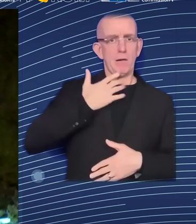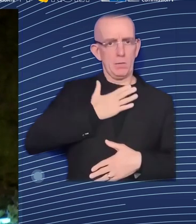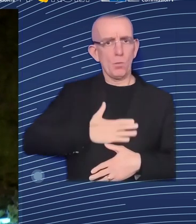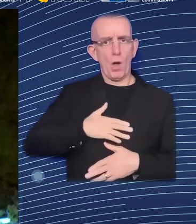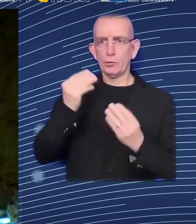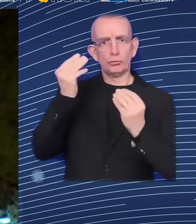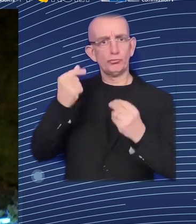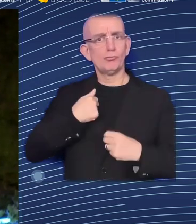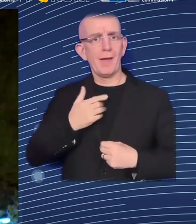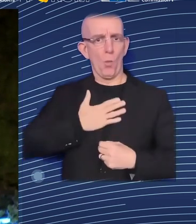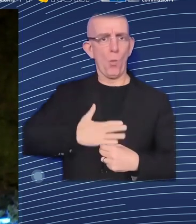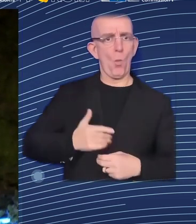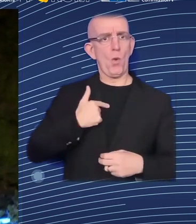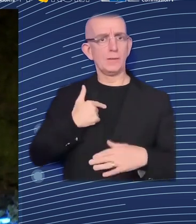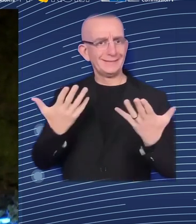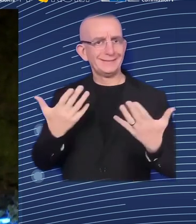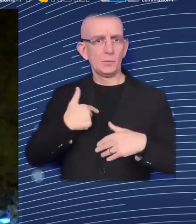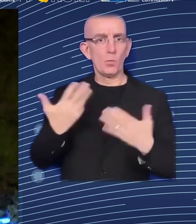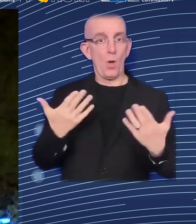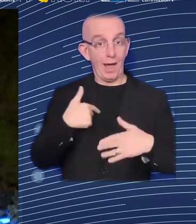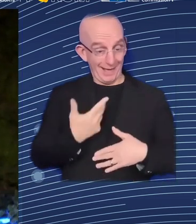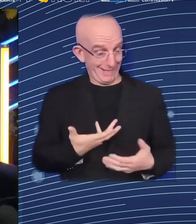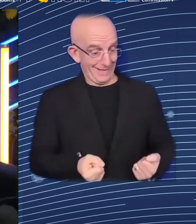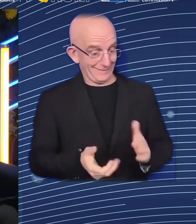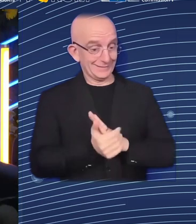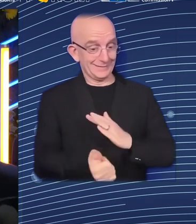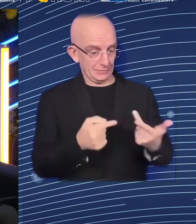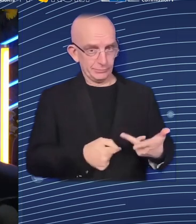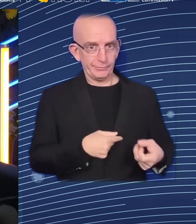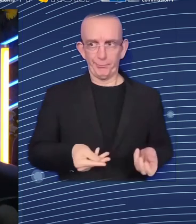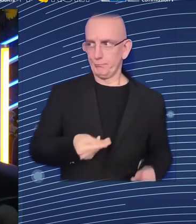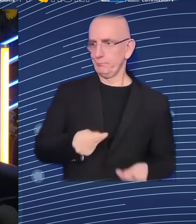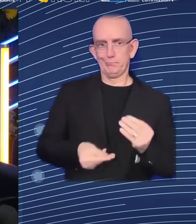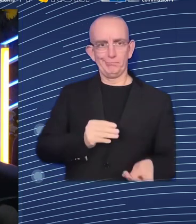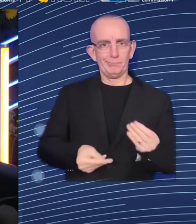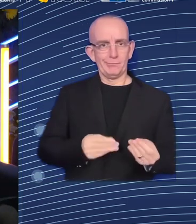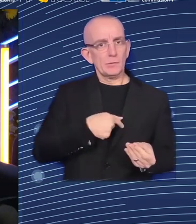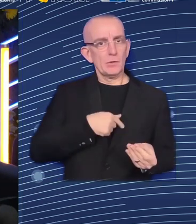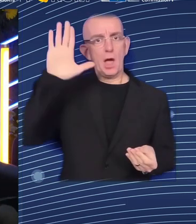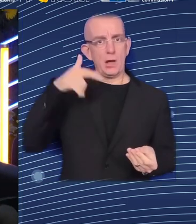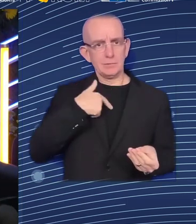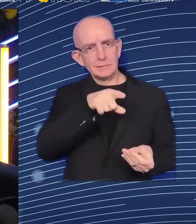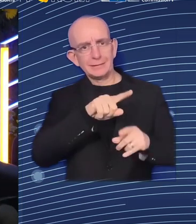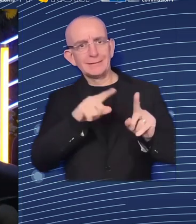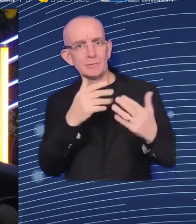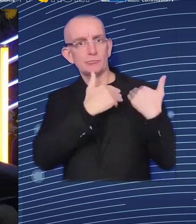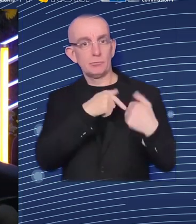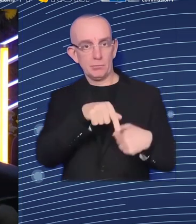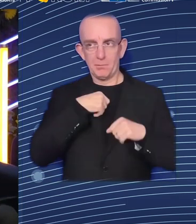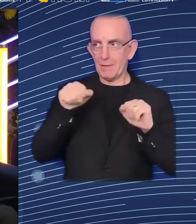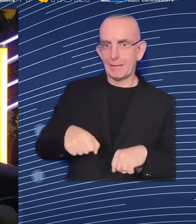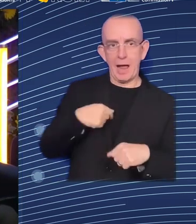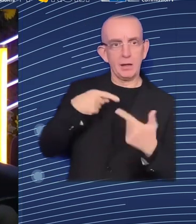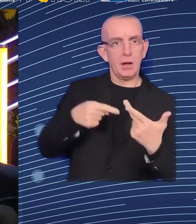of company-level policies that encourage continuous education and training and